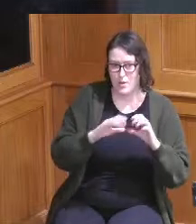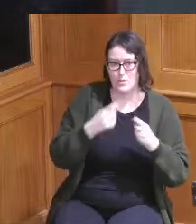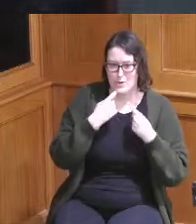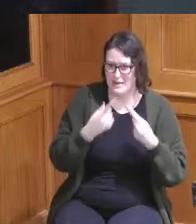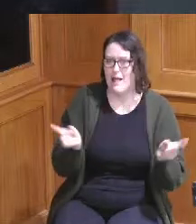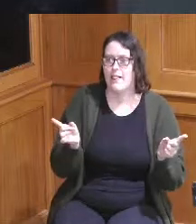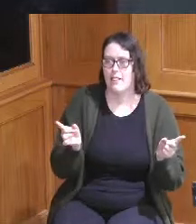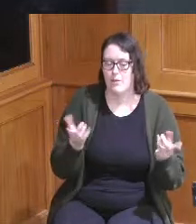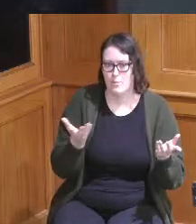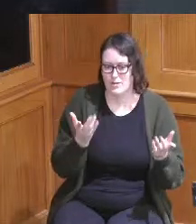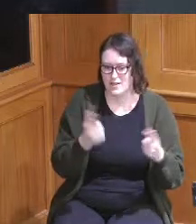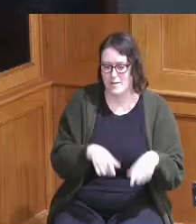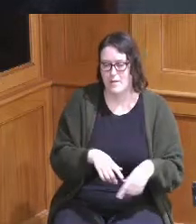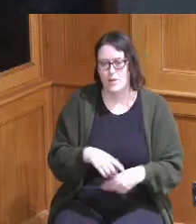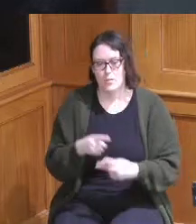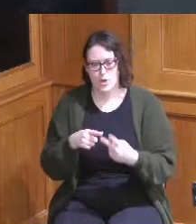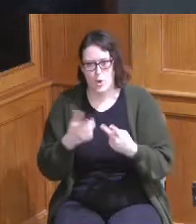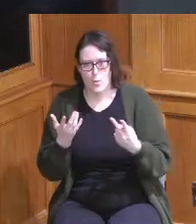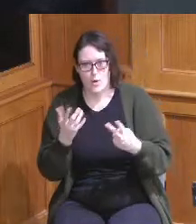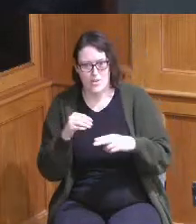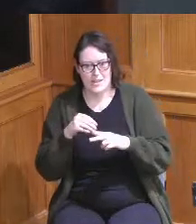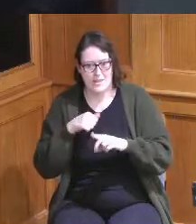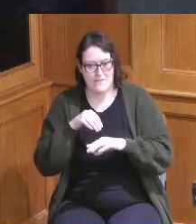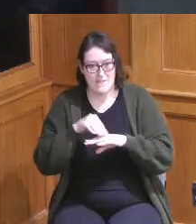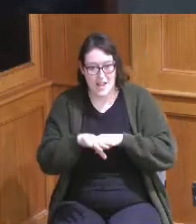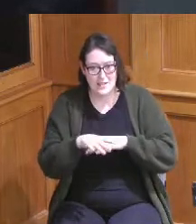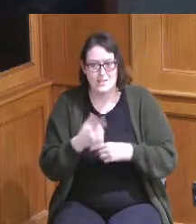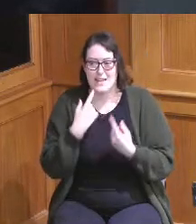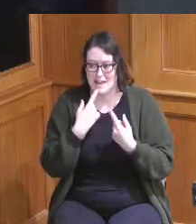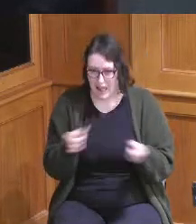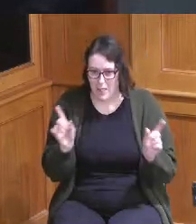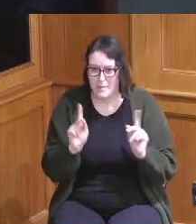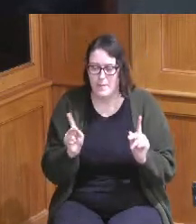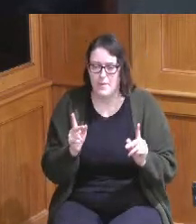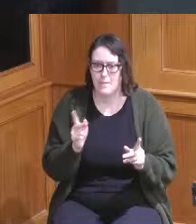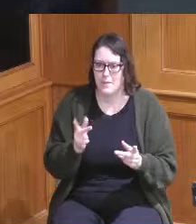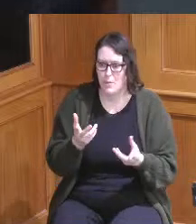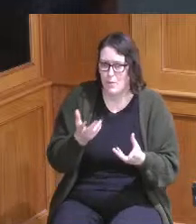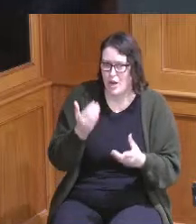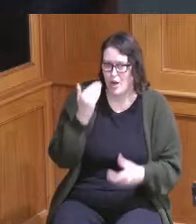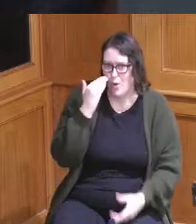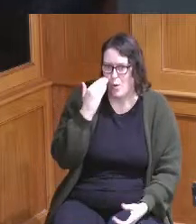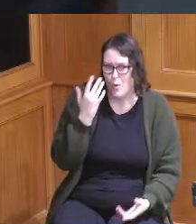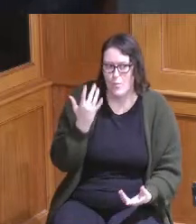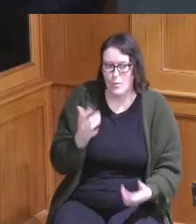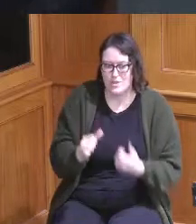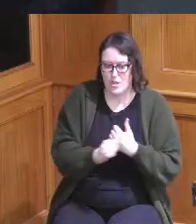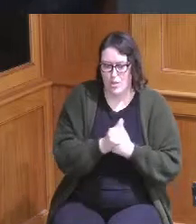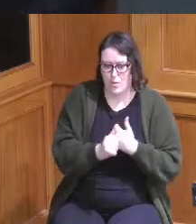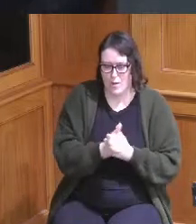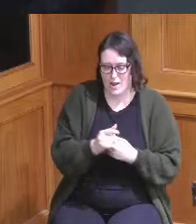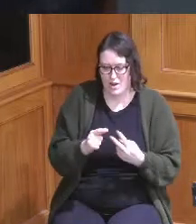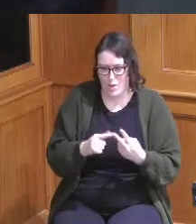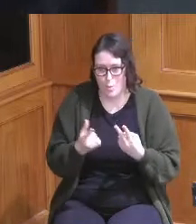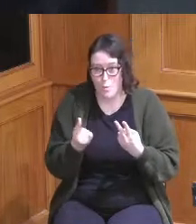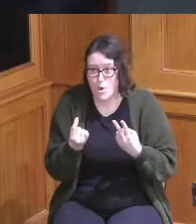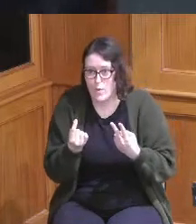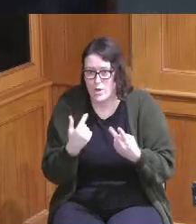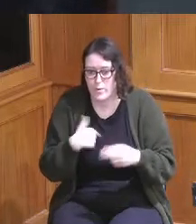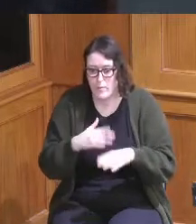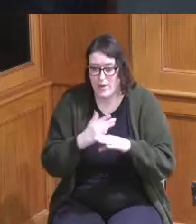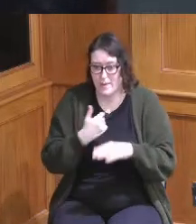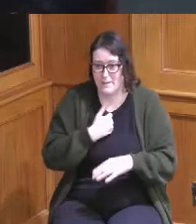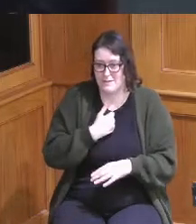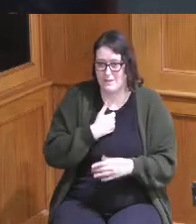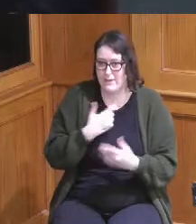chemical. As soon as we know what the possible impacts are, tell people. People just want to know what is the threat and what do I need to do to protect